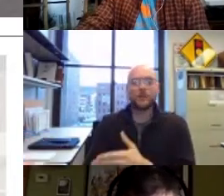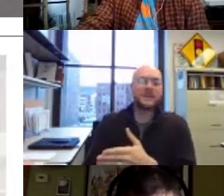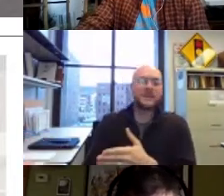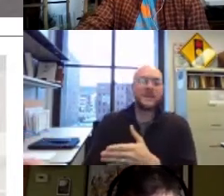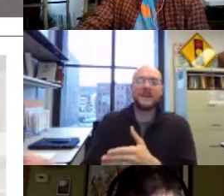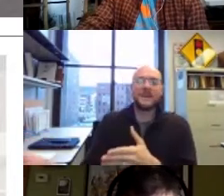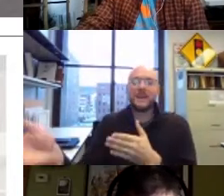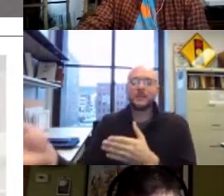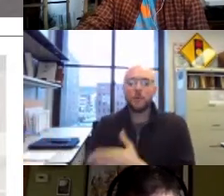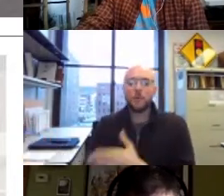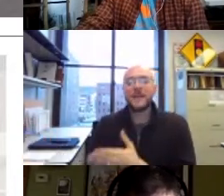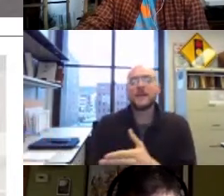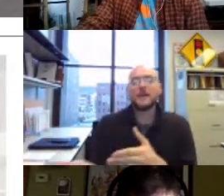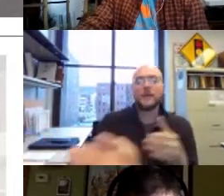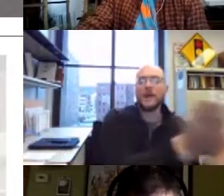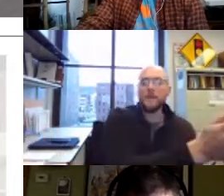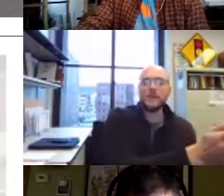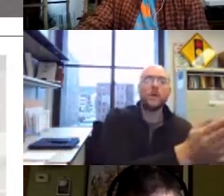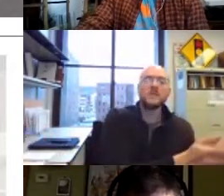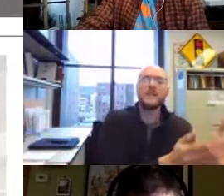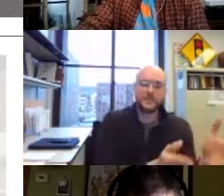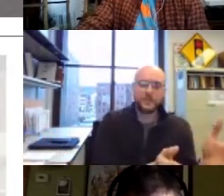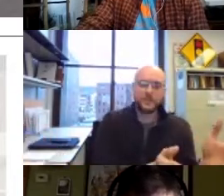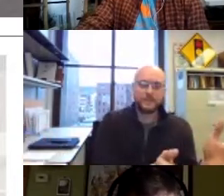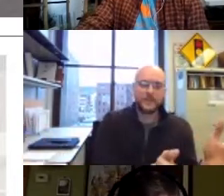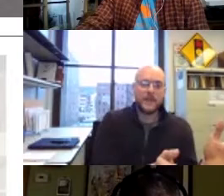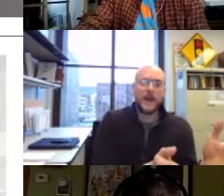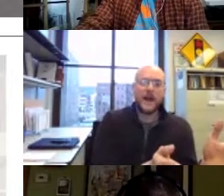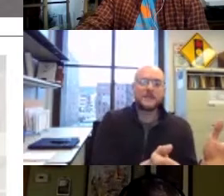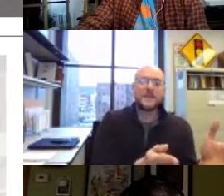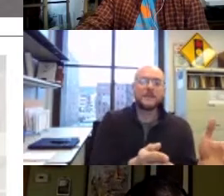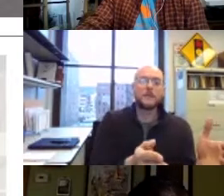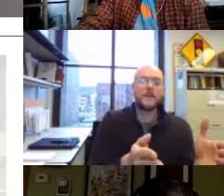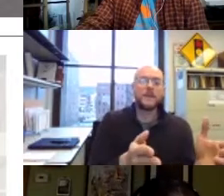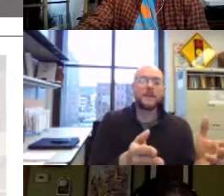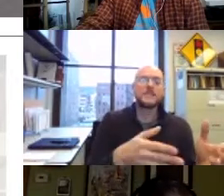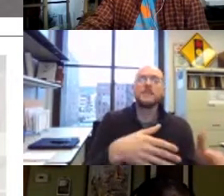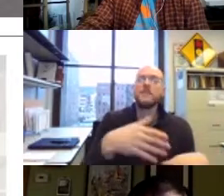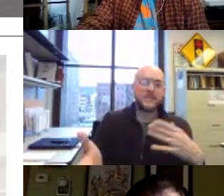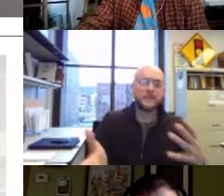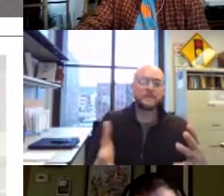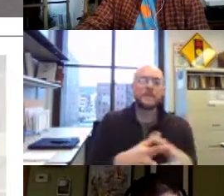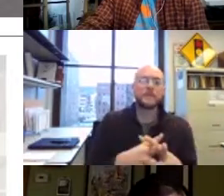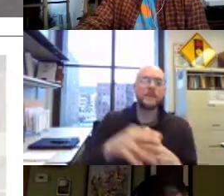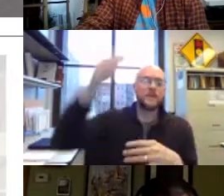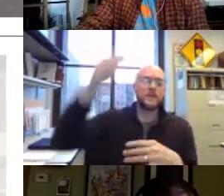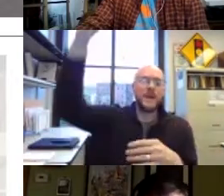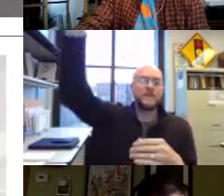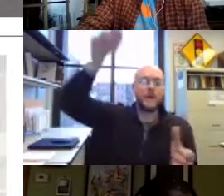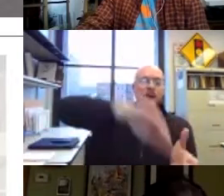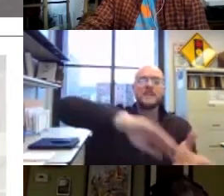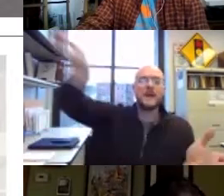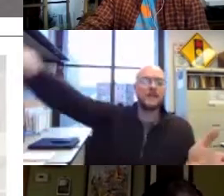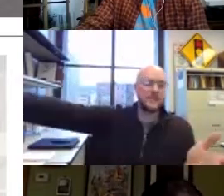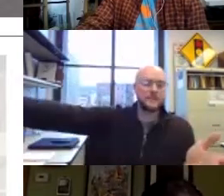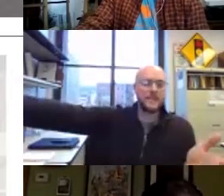we're able to actually pull that stop bar up towards the intersection to make it a little bit less confusing, bring North